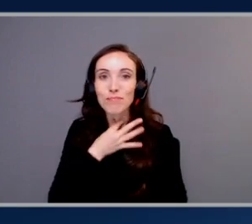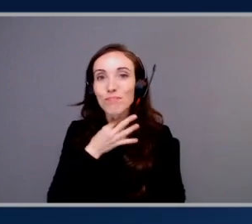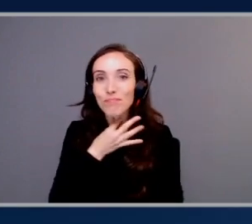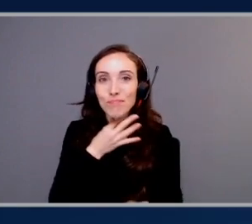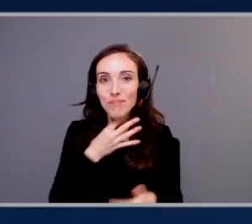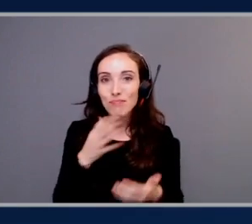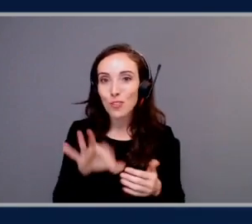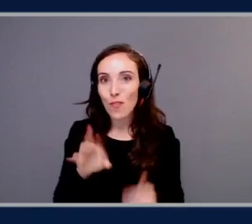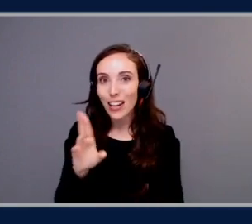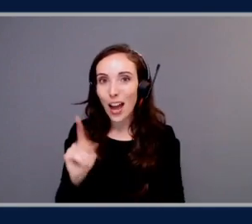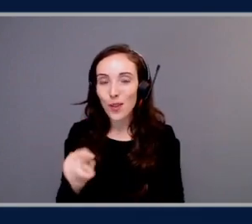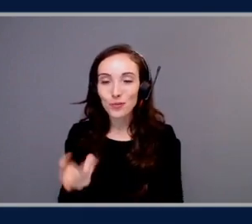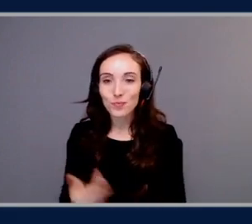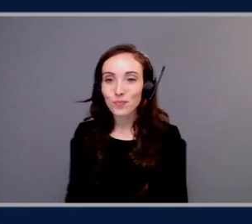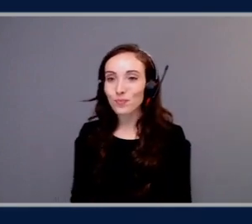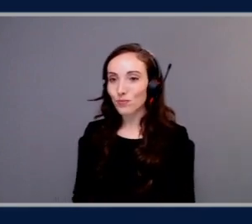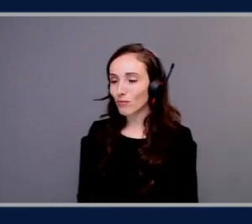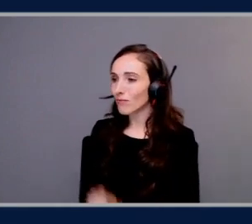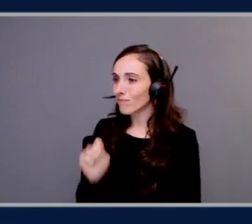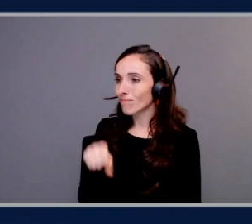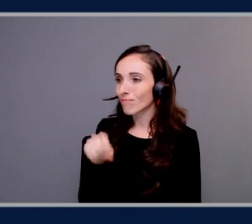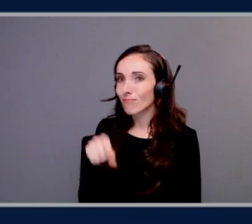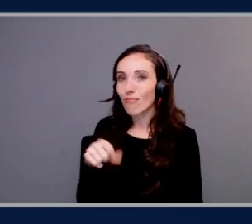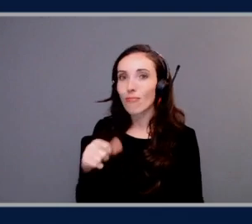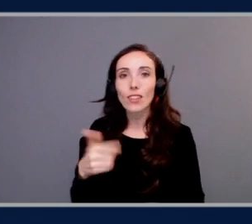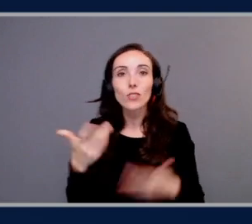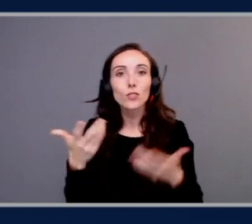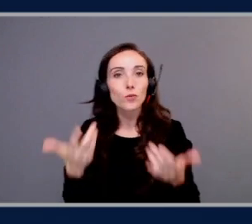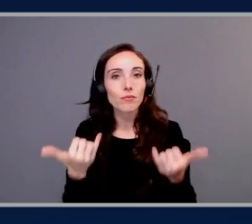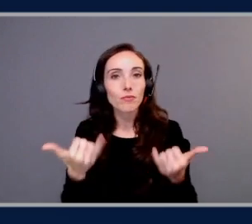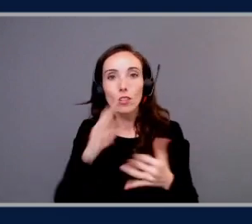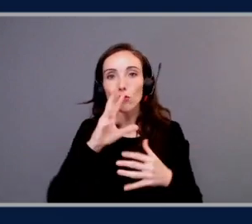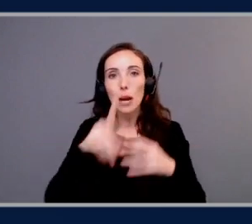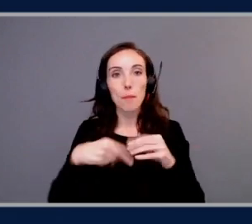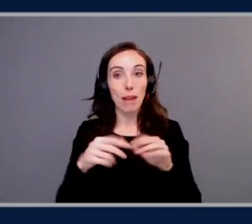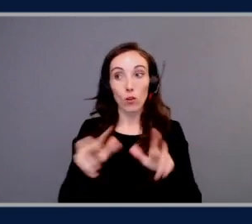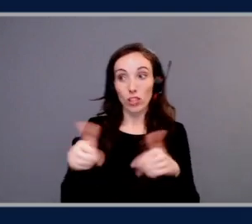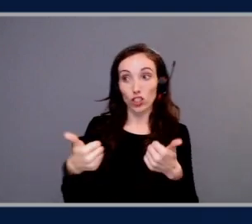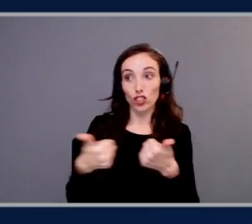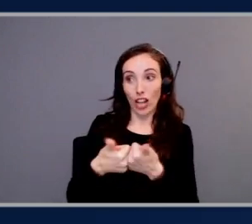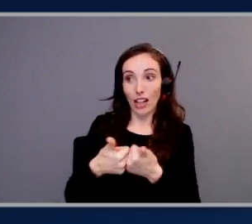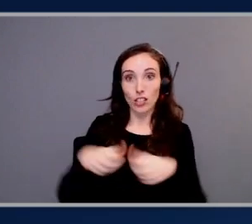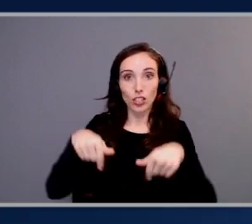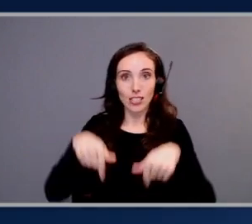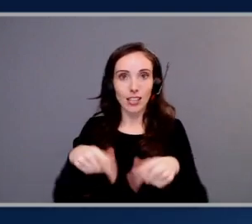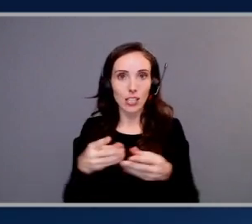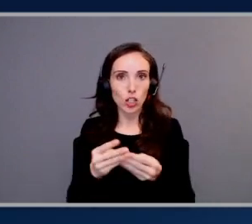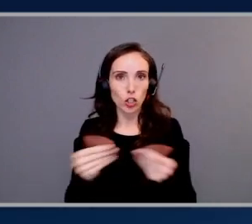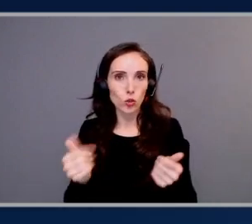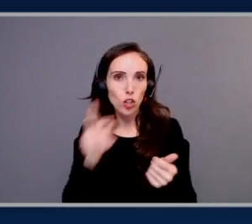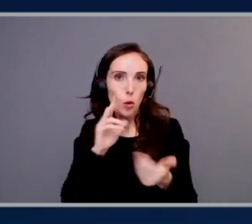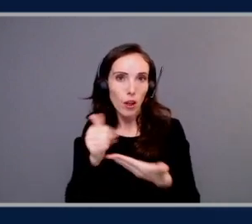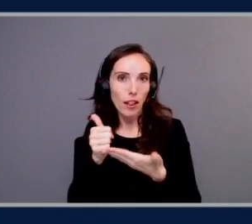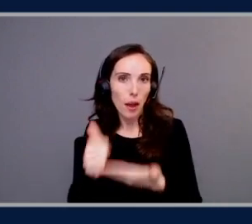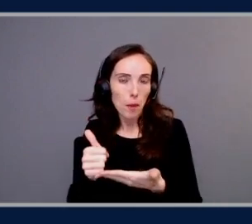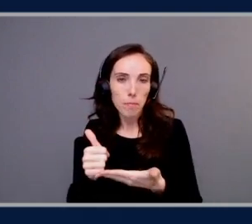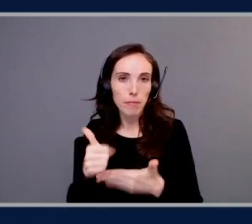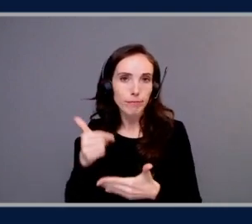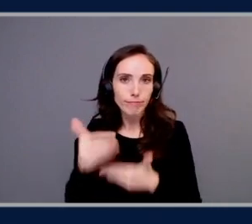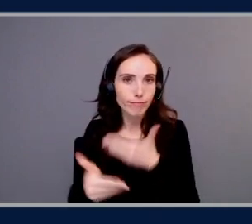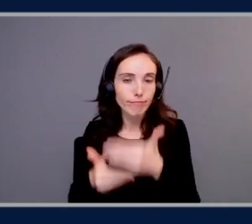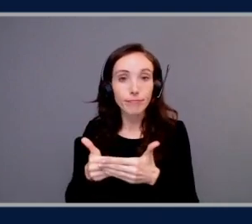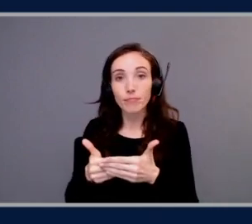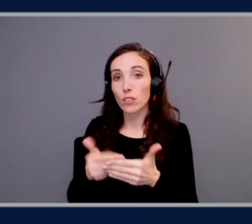And Yeah. so, we're talking about, some of the challenges that this solution is helping us overcome. Harshita, I'm wondering if you could tell us a little bit of what